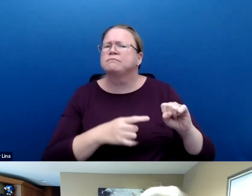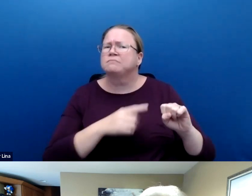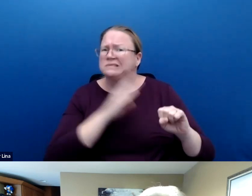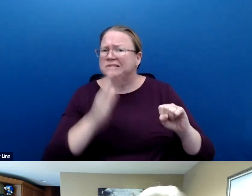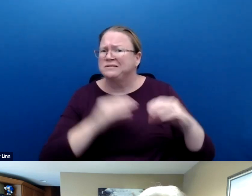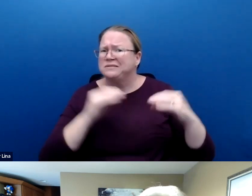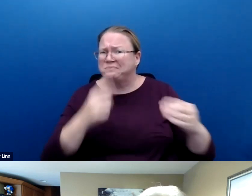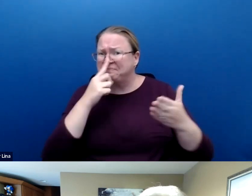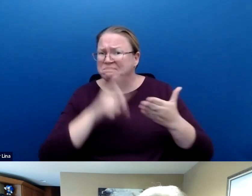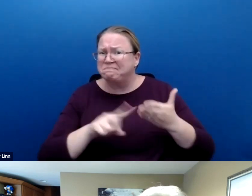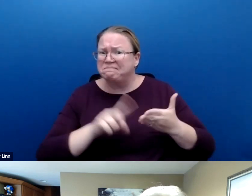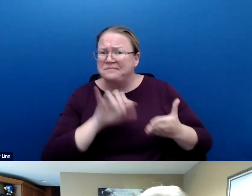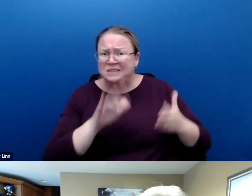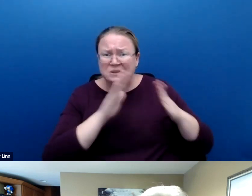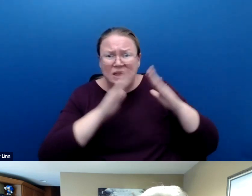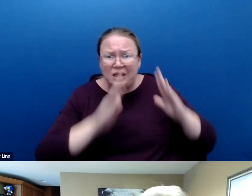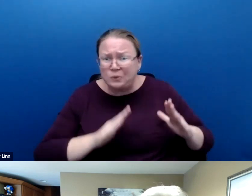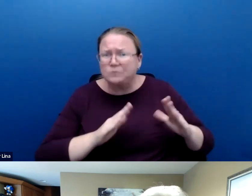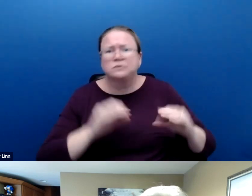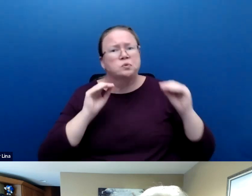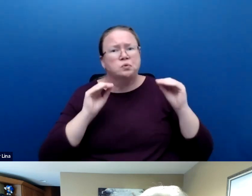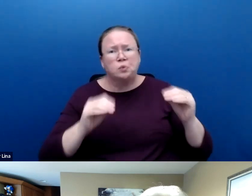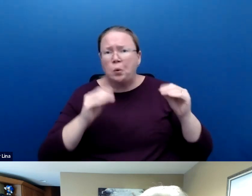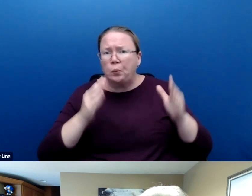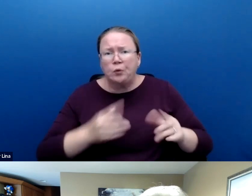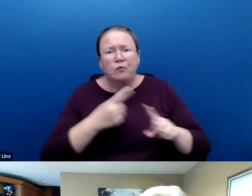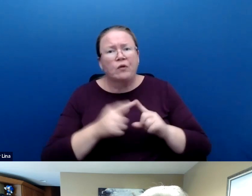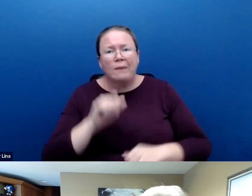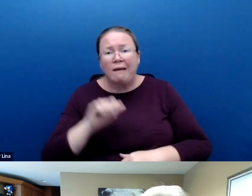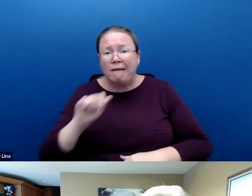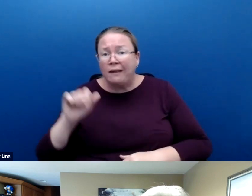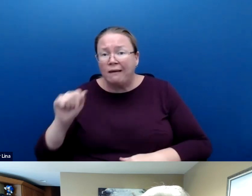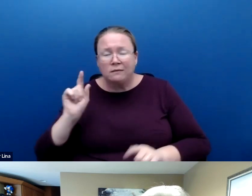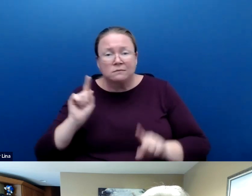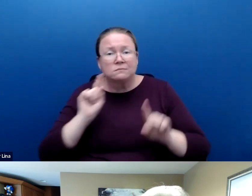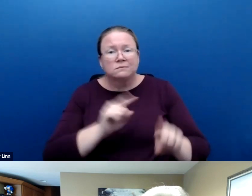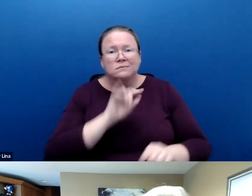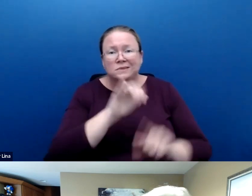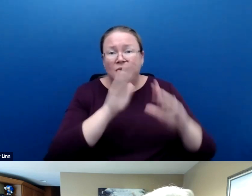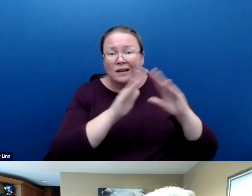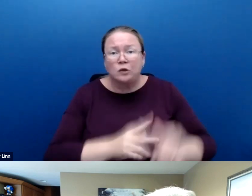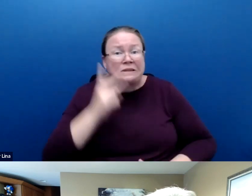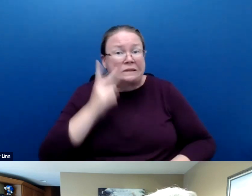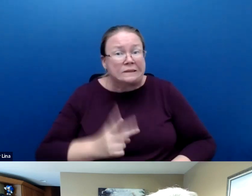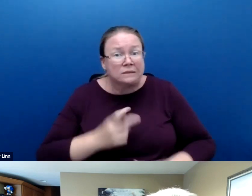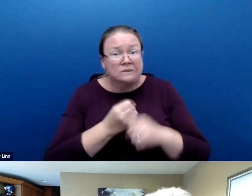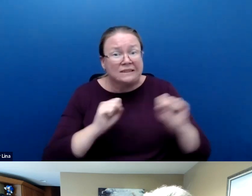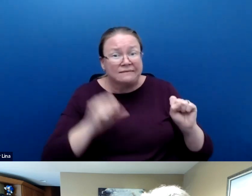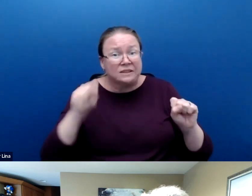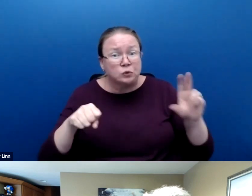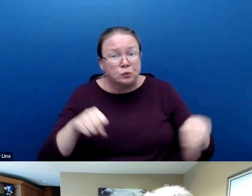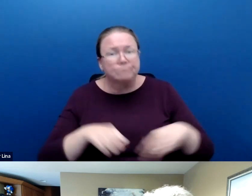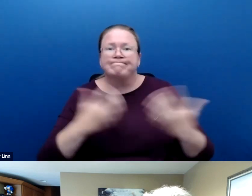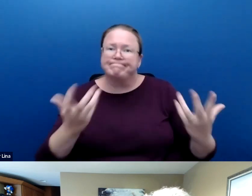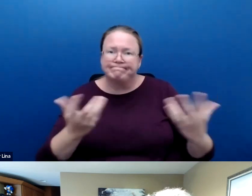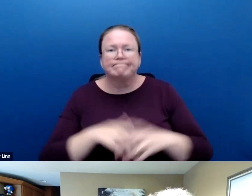been any inspection of the house. There had never been anyone from the AAA come to the home to see, is she safe?